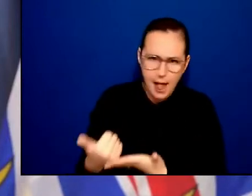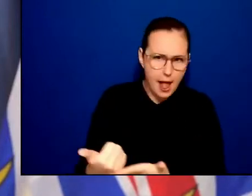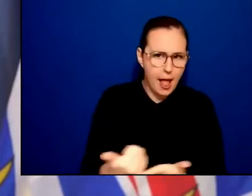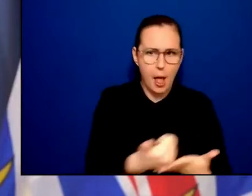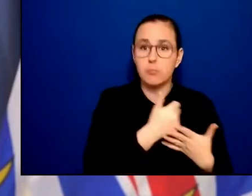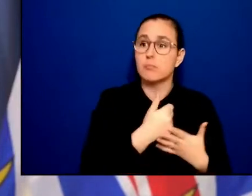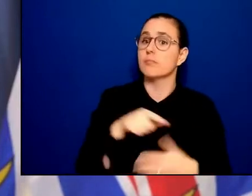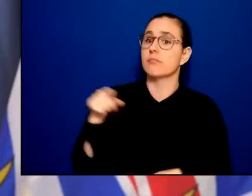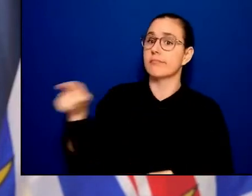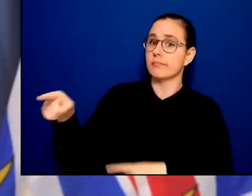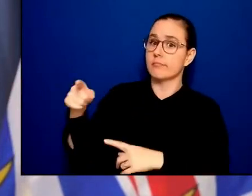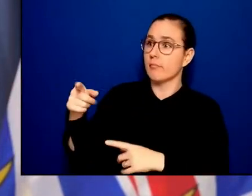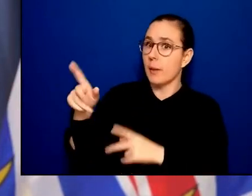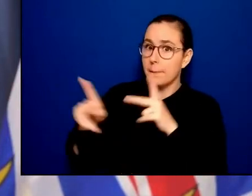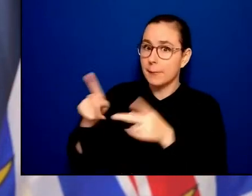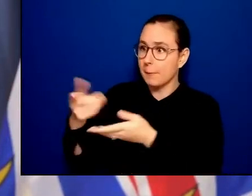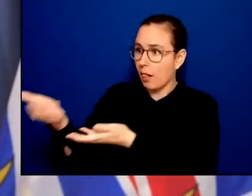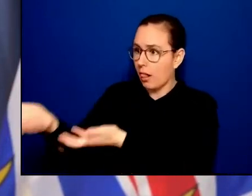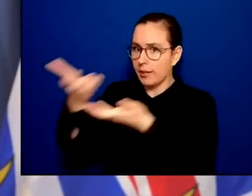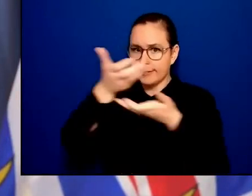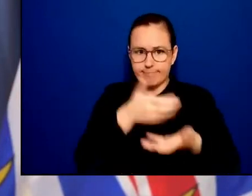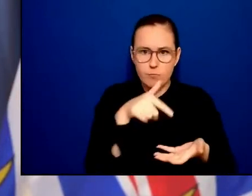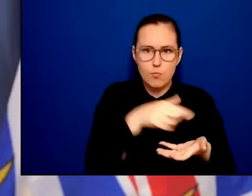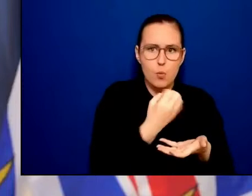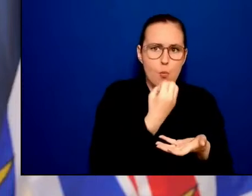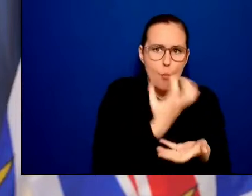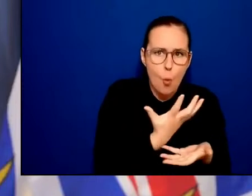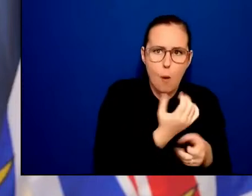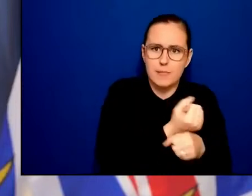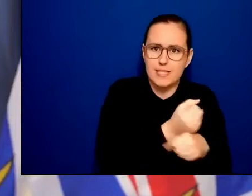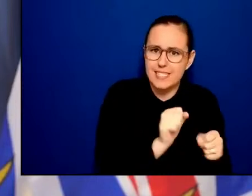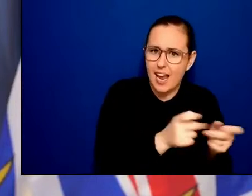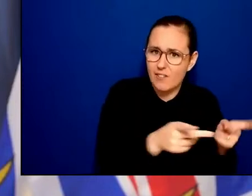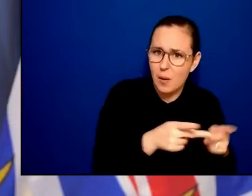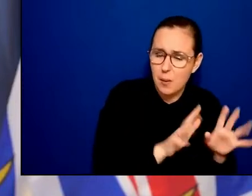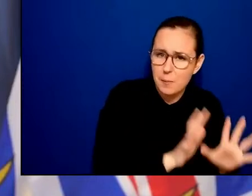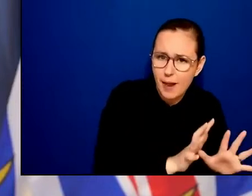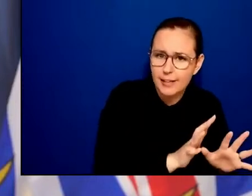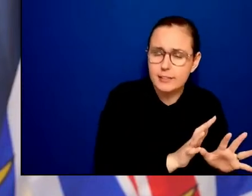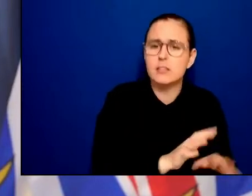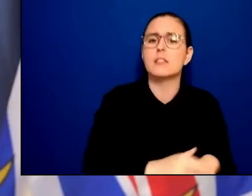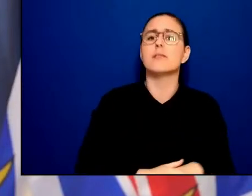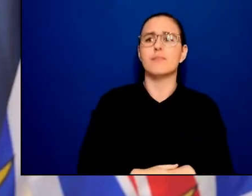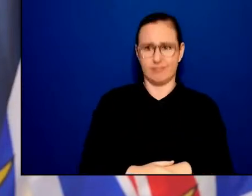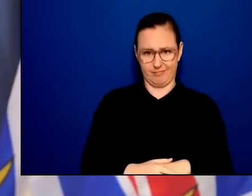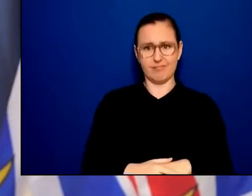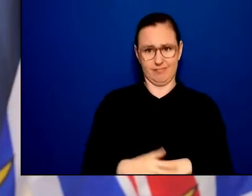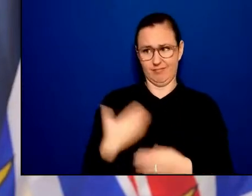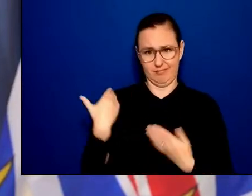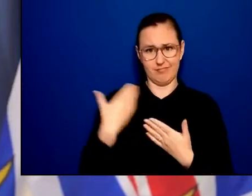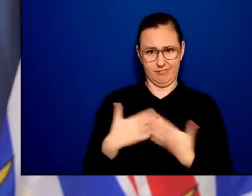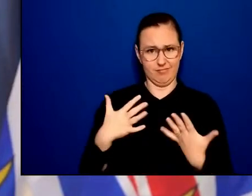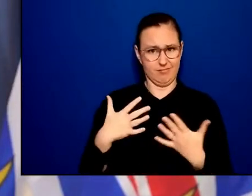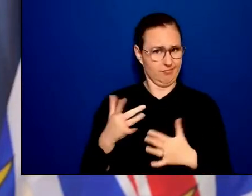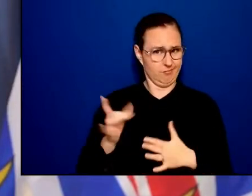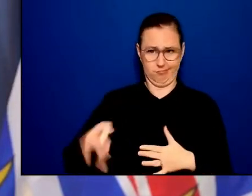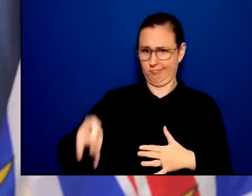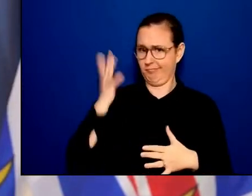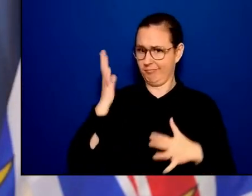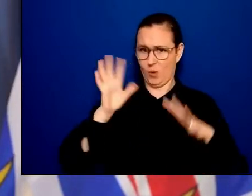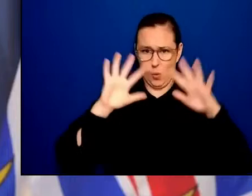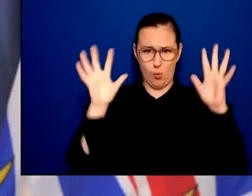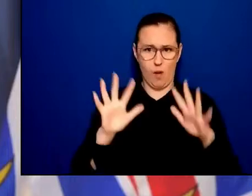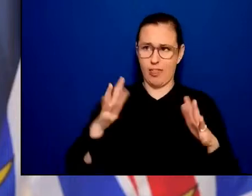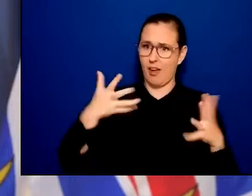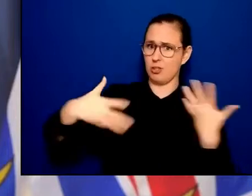worst weather storm in a century past us, our staff now have an opportunity to see firsthand the impacts on our infrastructure. We've had